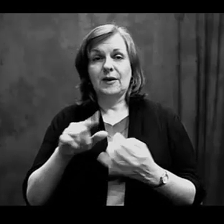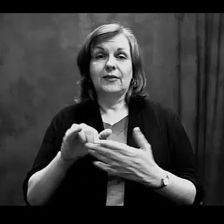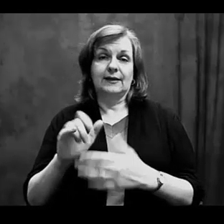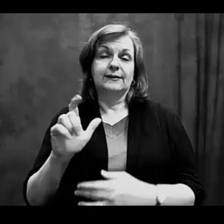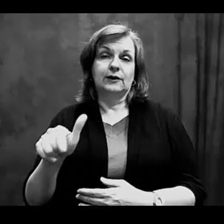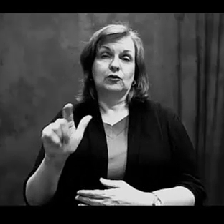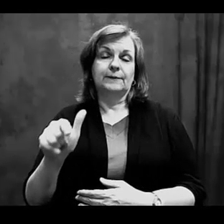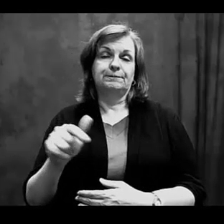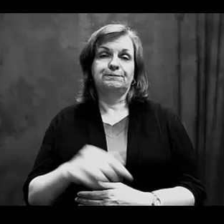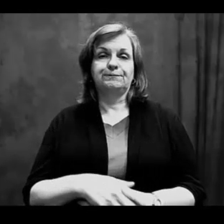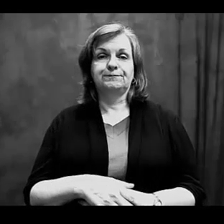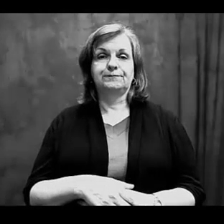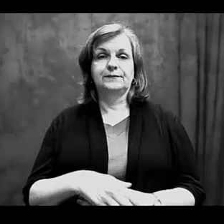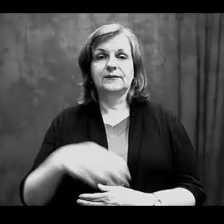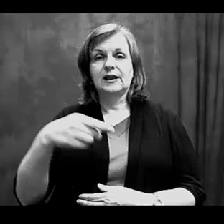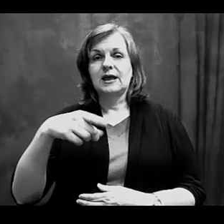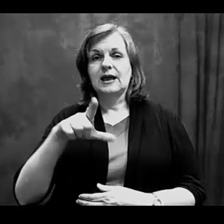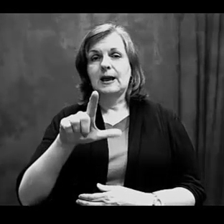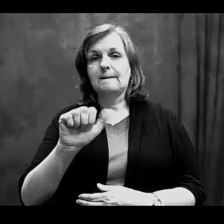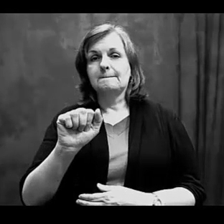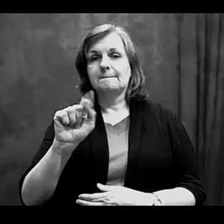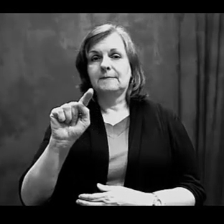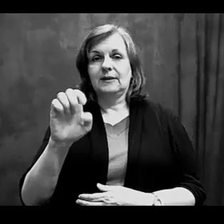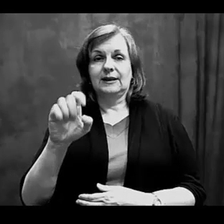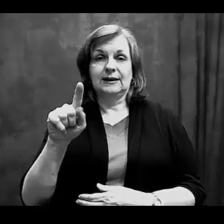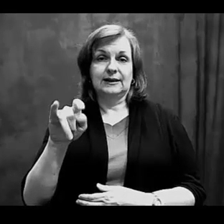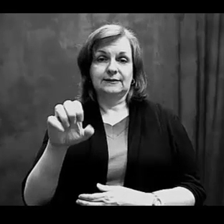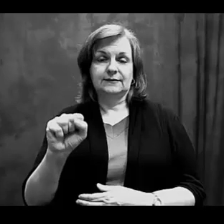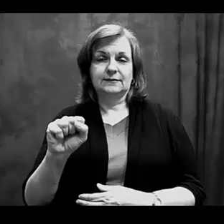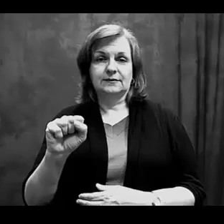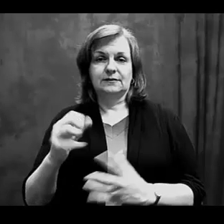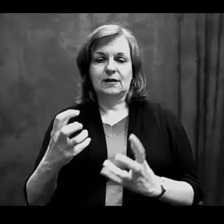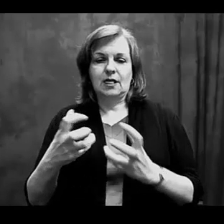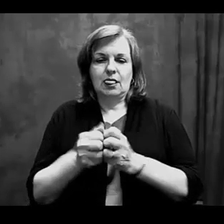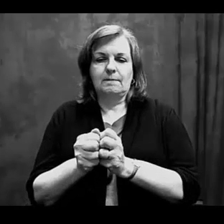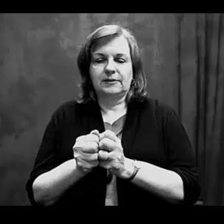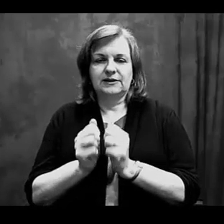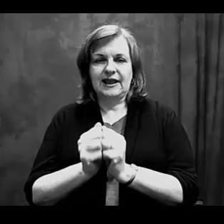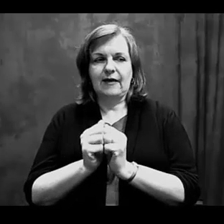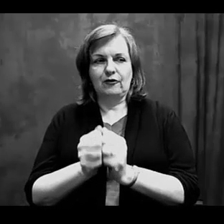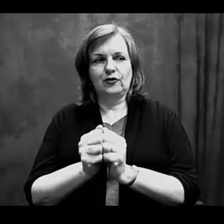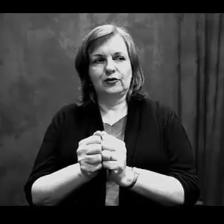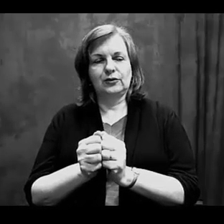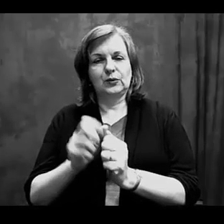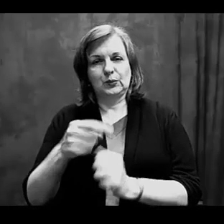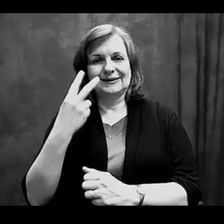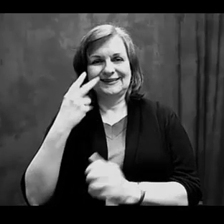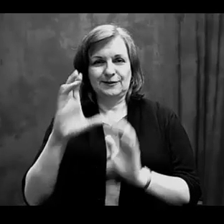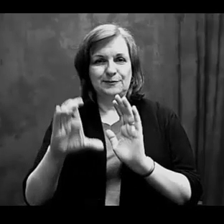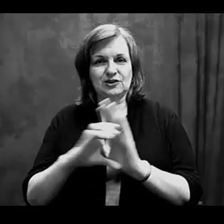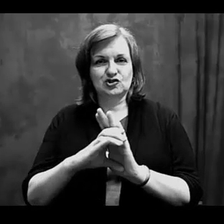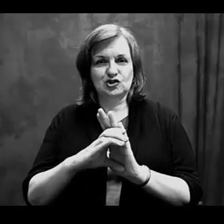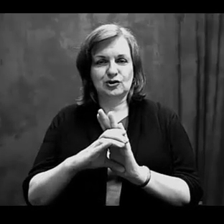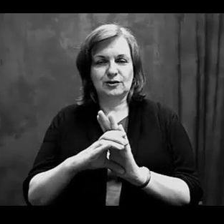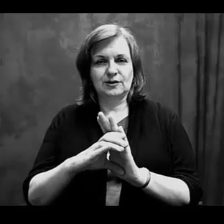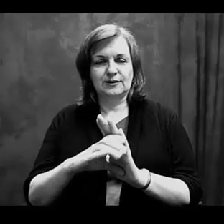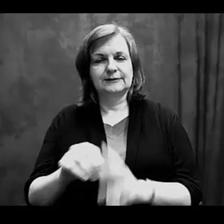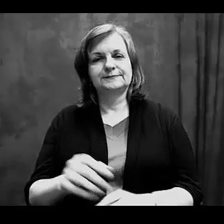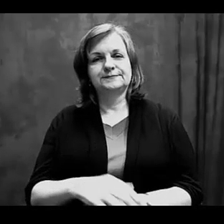your bloodstream, and we'll talk about that more later on. But they block, or they come together in these